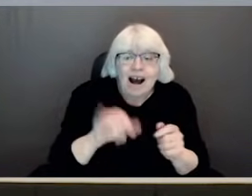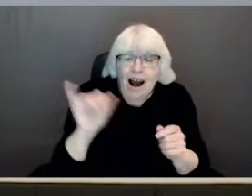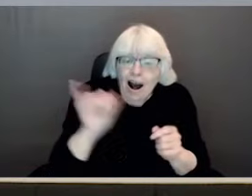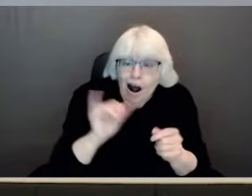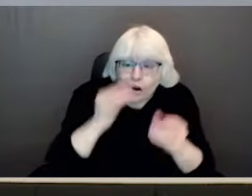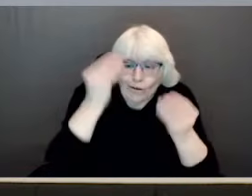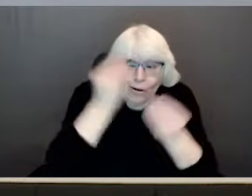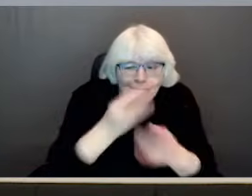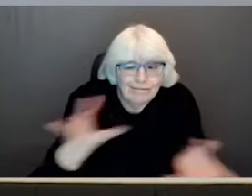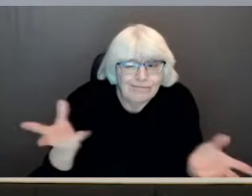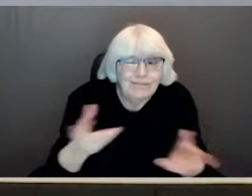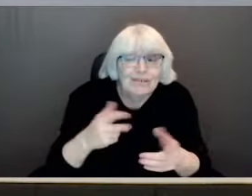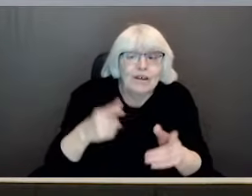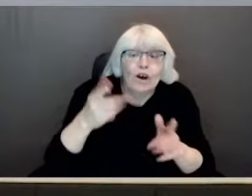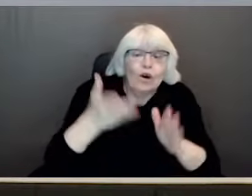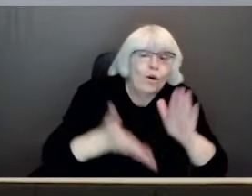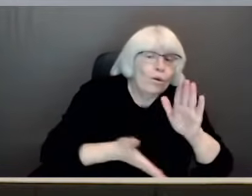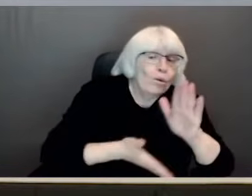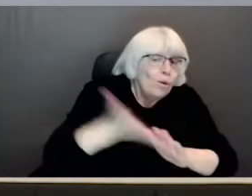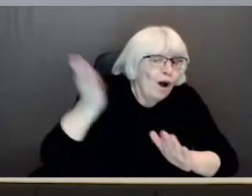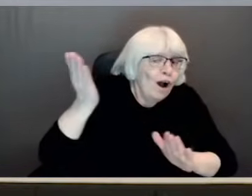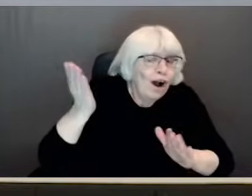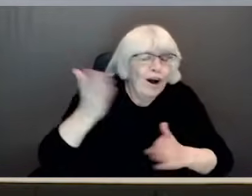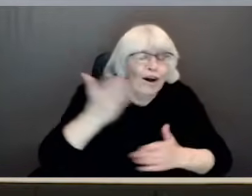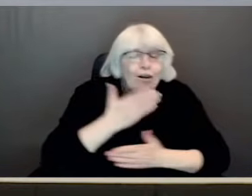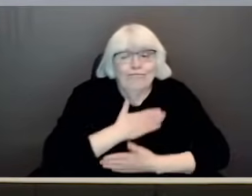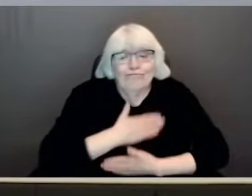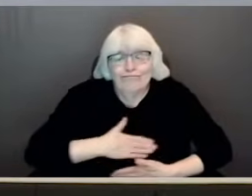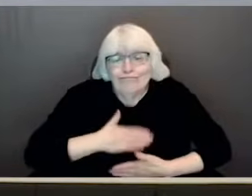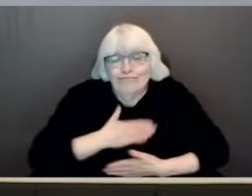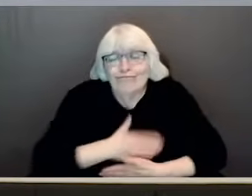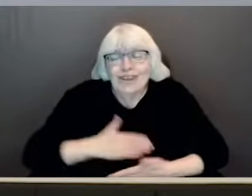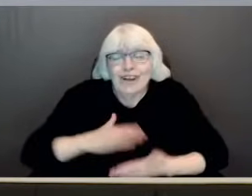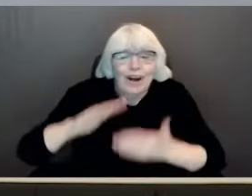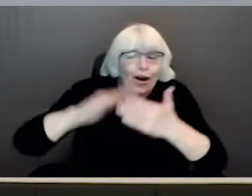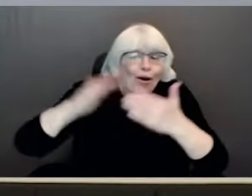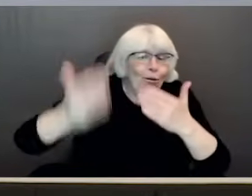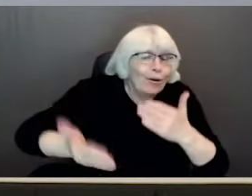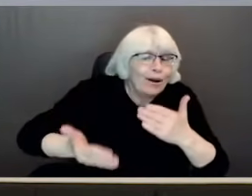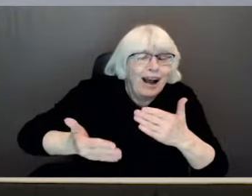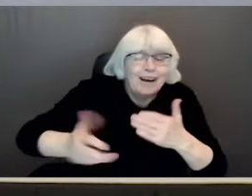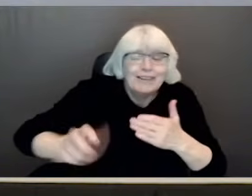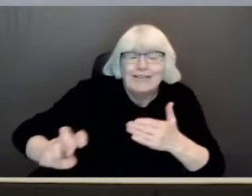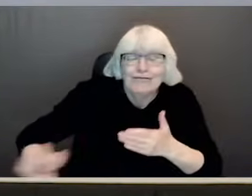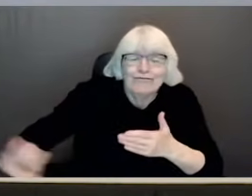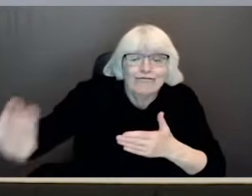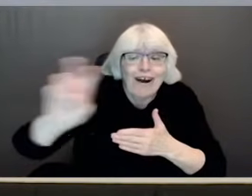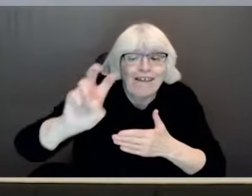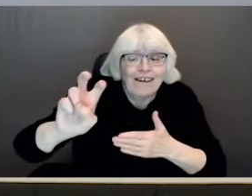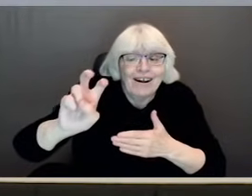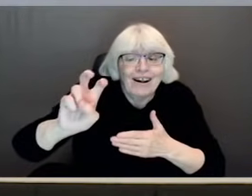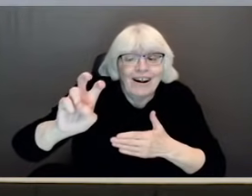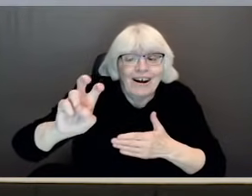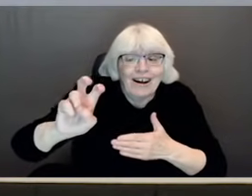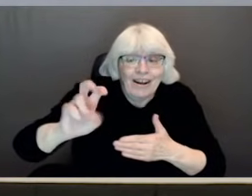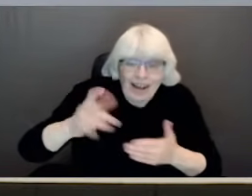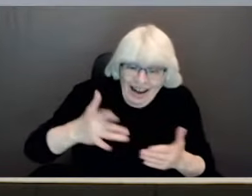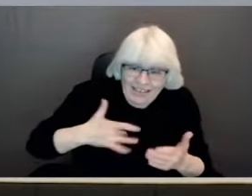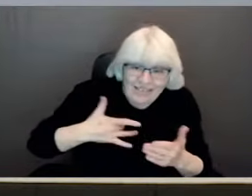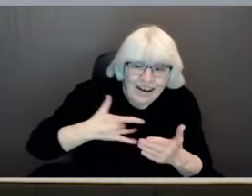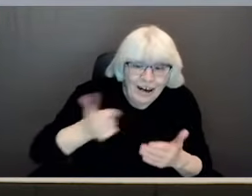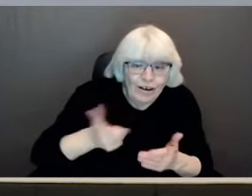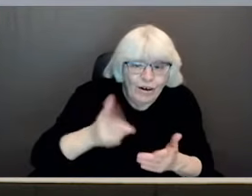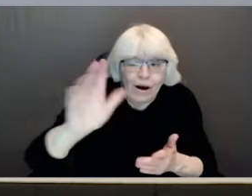first came back, but if you start to get any mild symptoms a few days later, it's important to get in and get tested. And